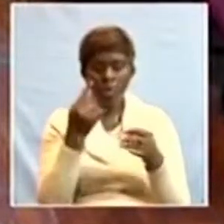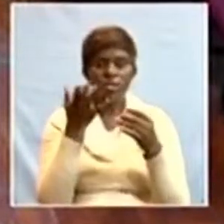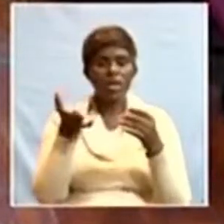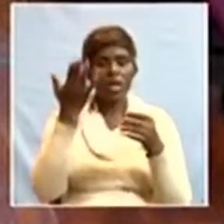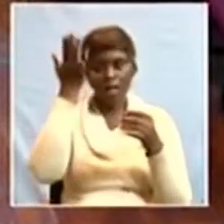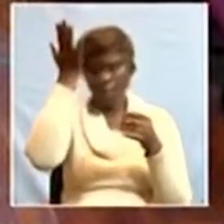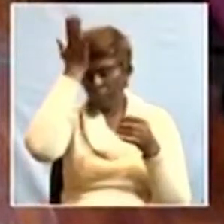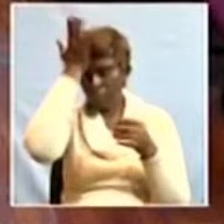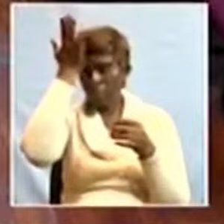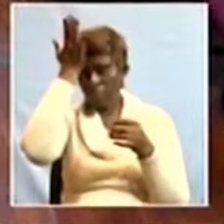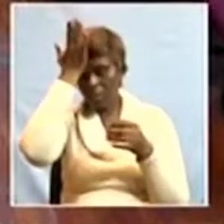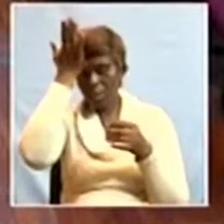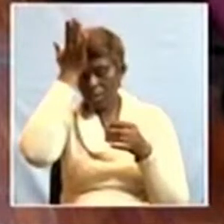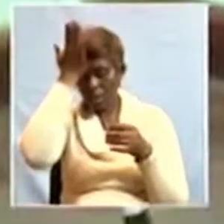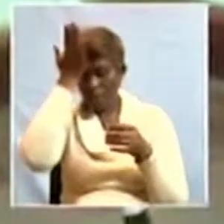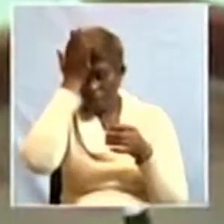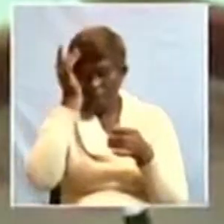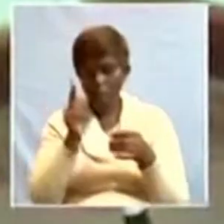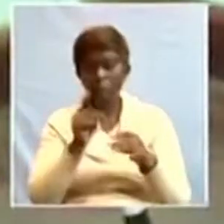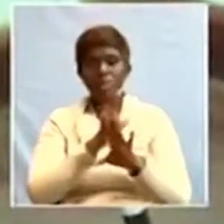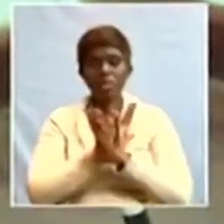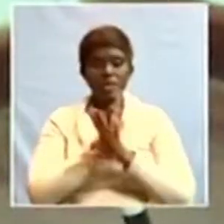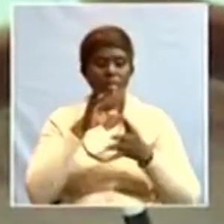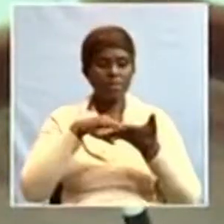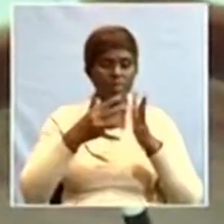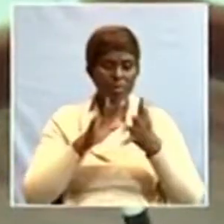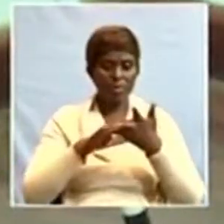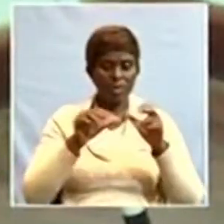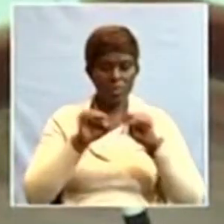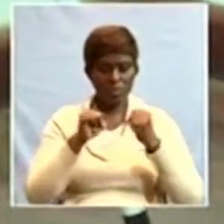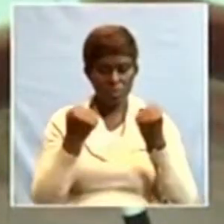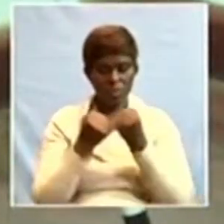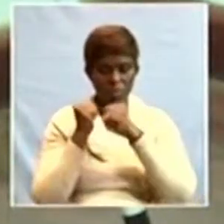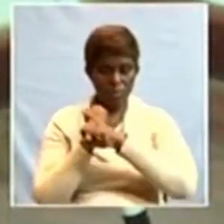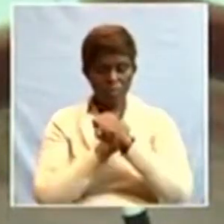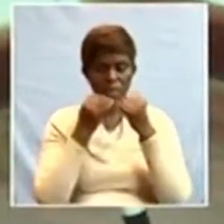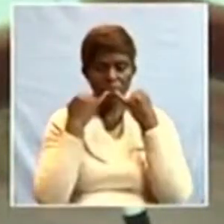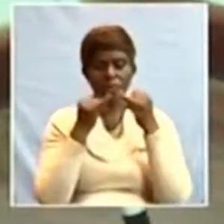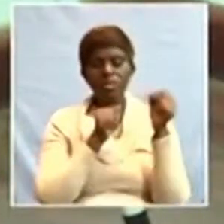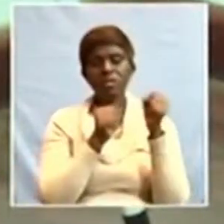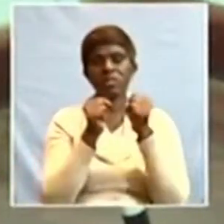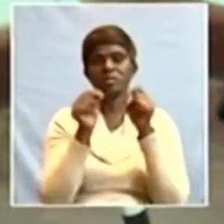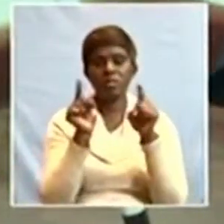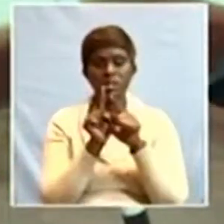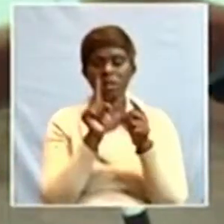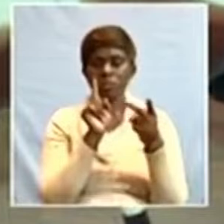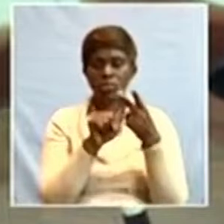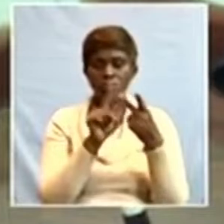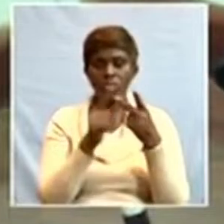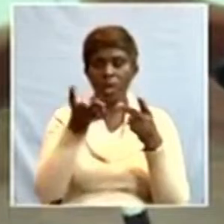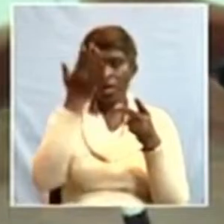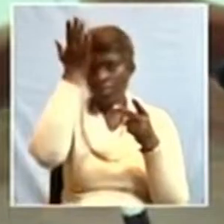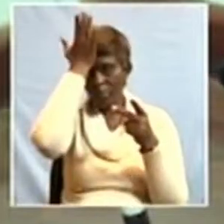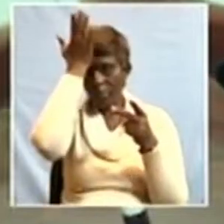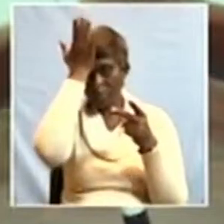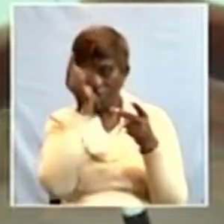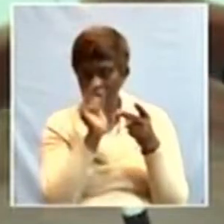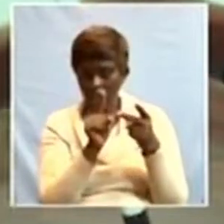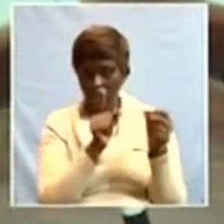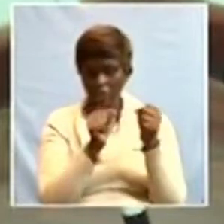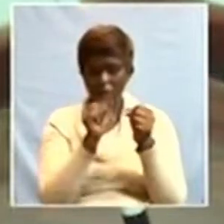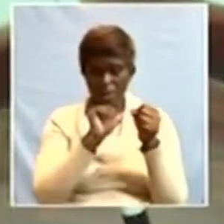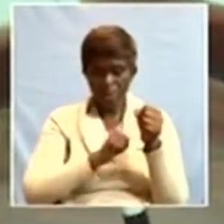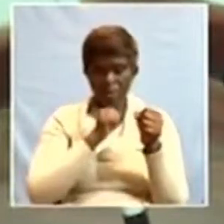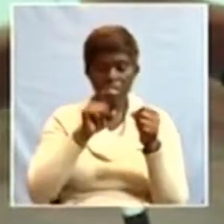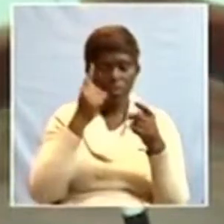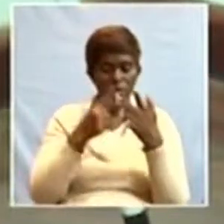our Zambia Integrated Social Protection Information System. And to update this system, we